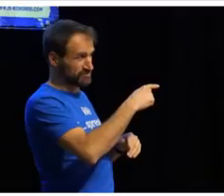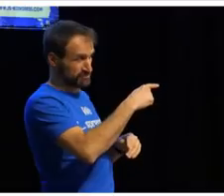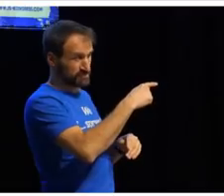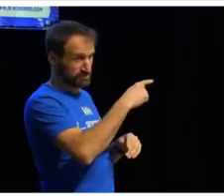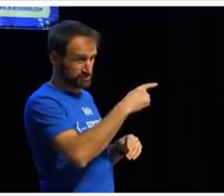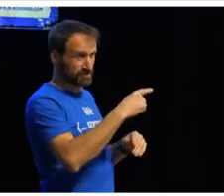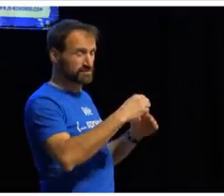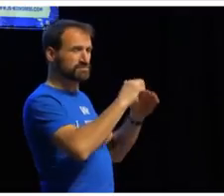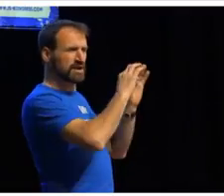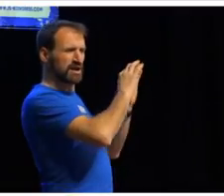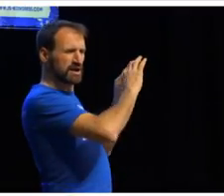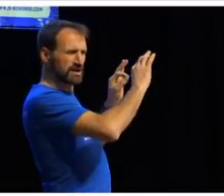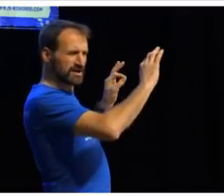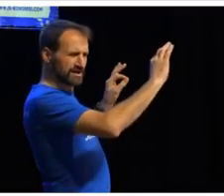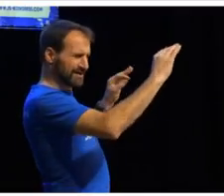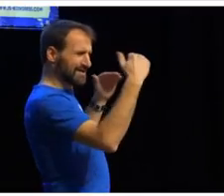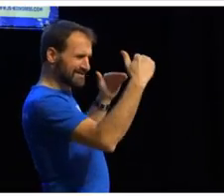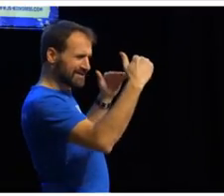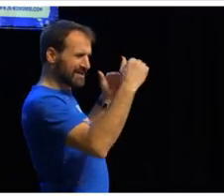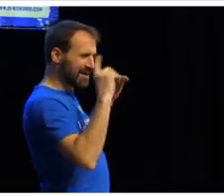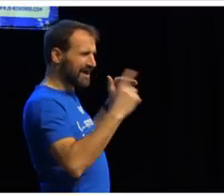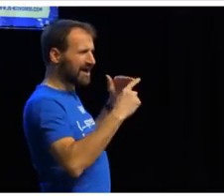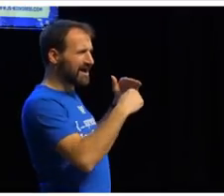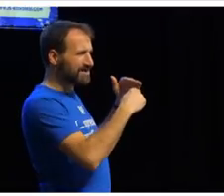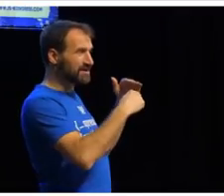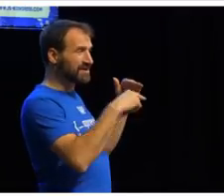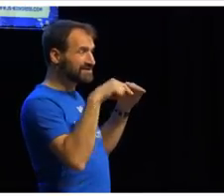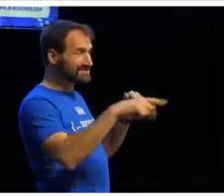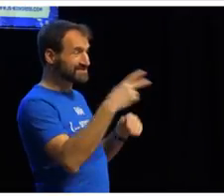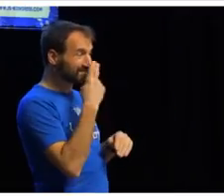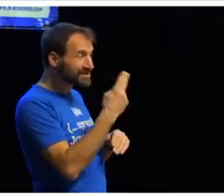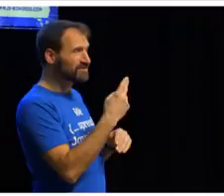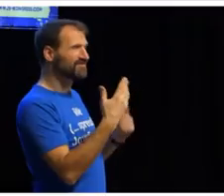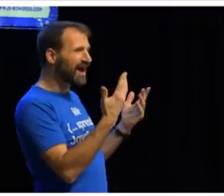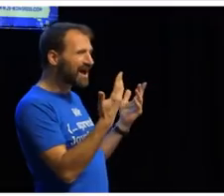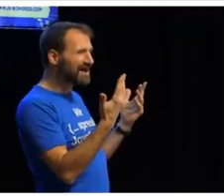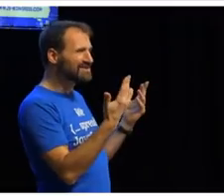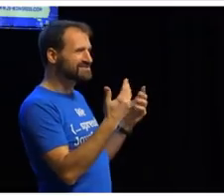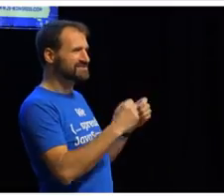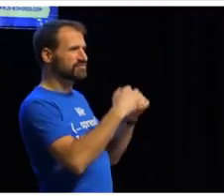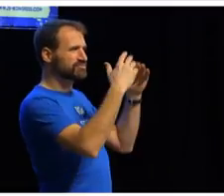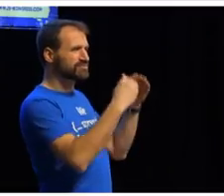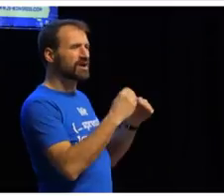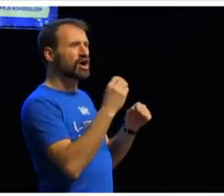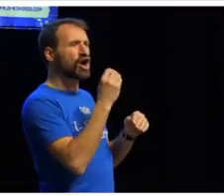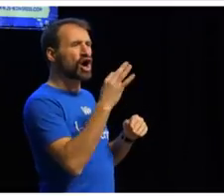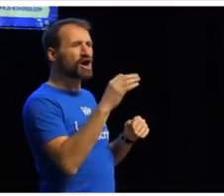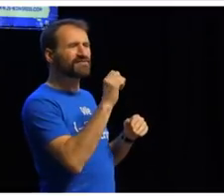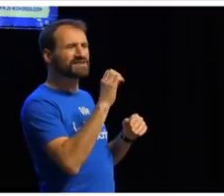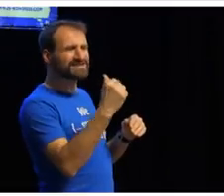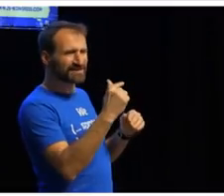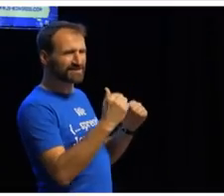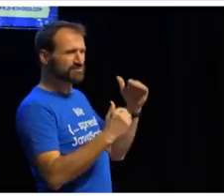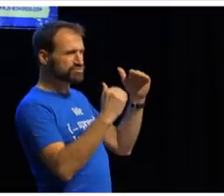is the line. And it tries to learn how to put the line, how to put the slope, how to put the offset, so it actually